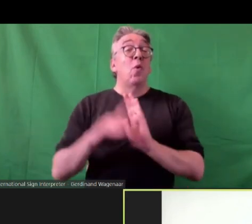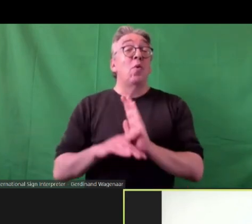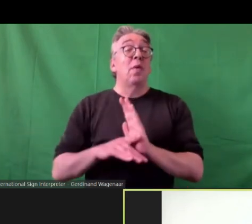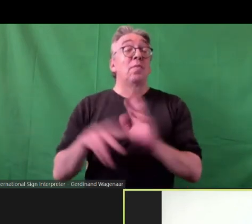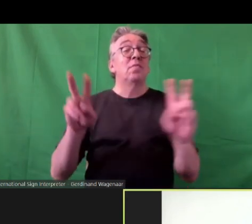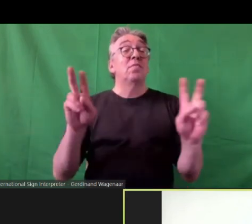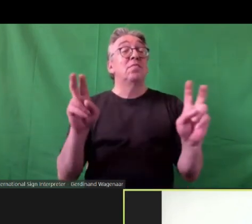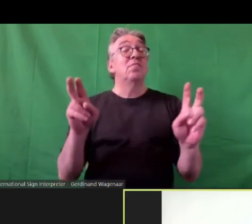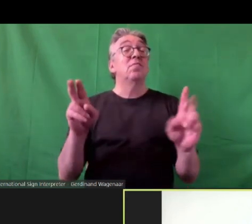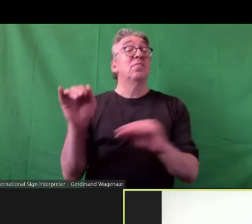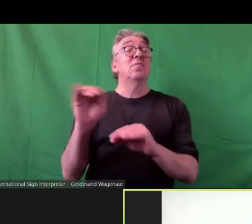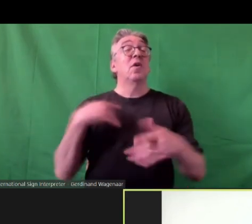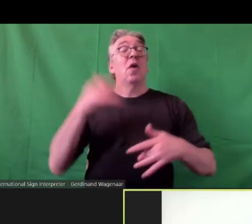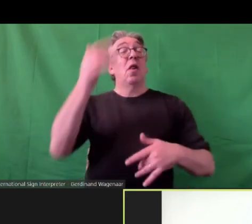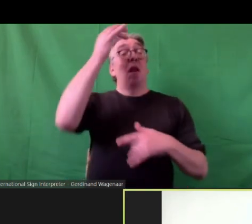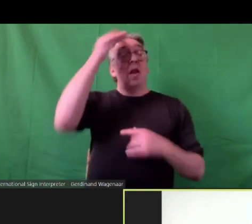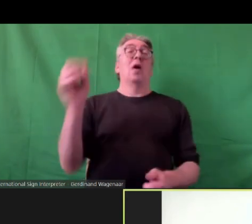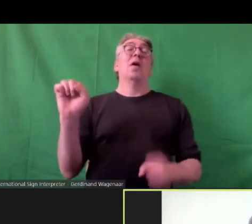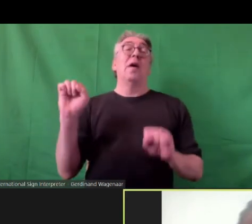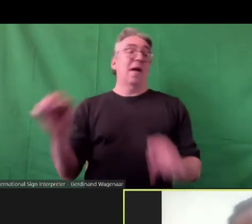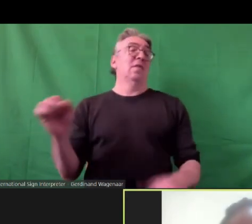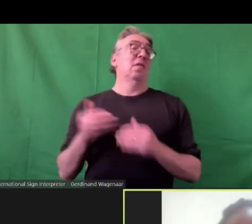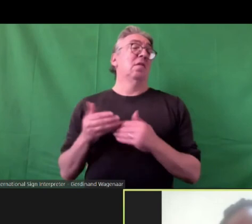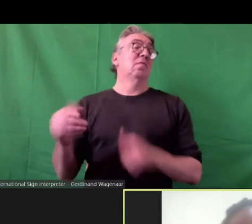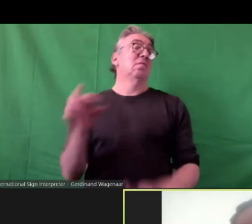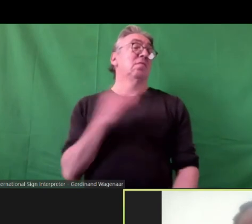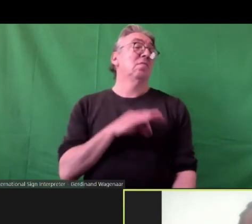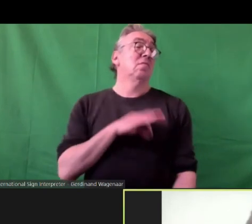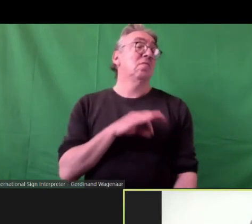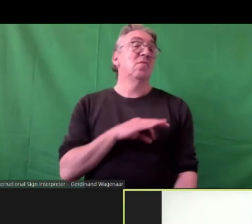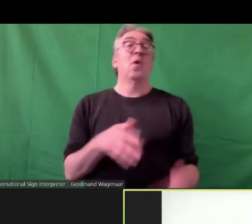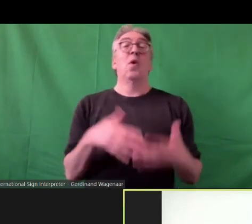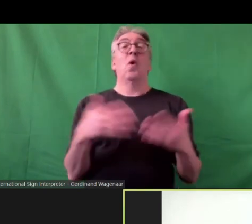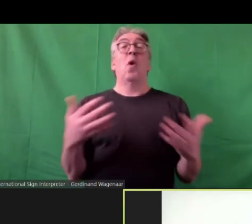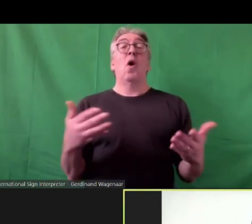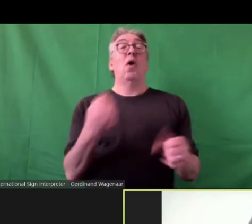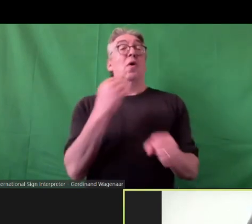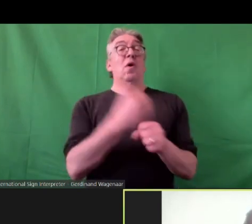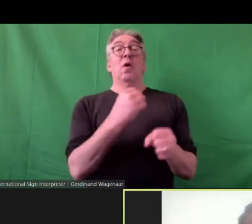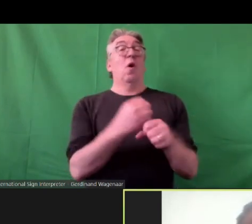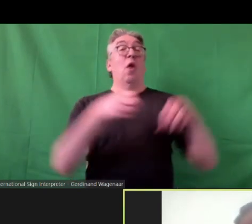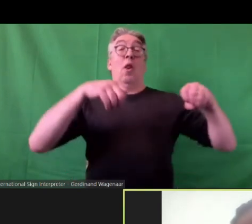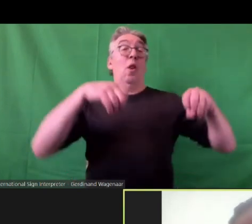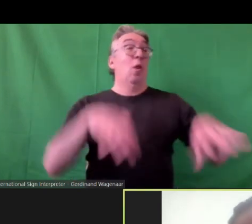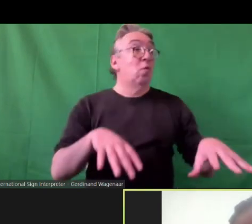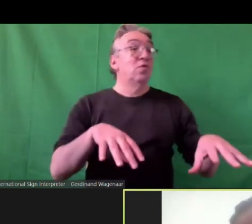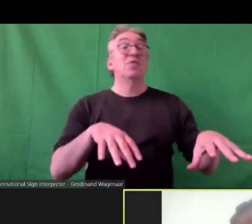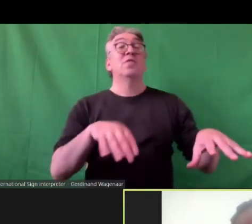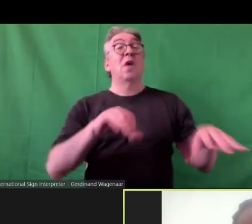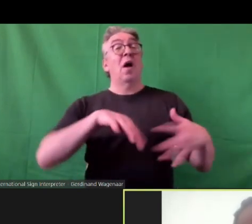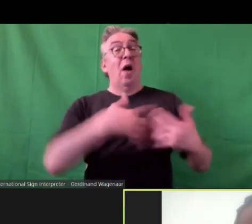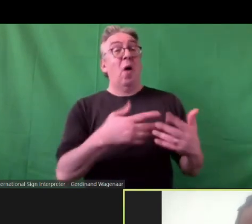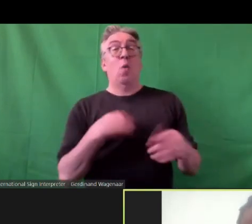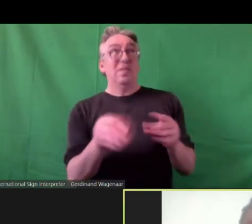whether it's, you know, return to work programs for those that acquire disabilities within